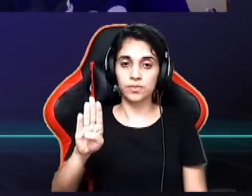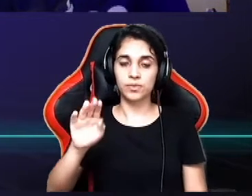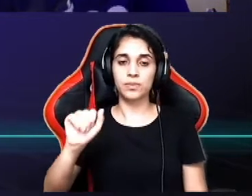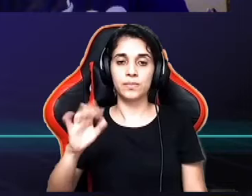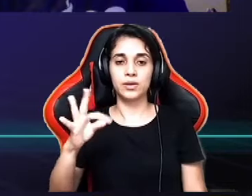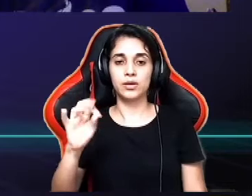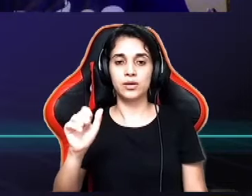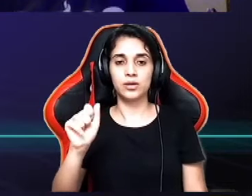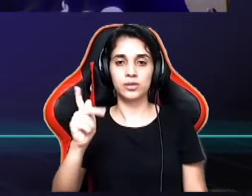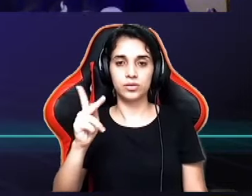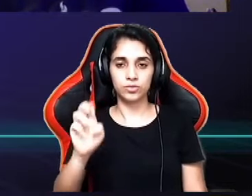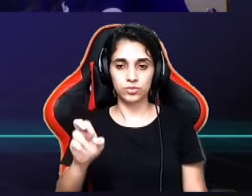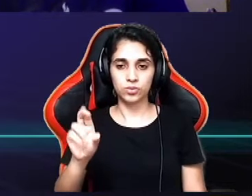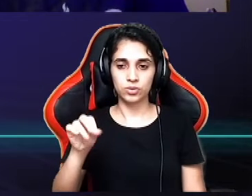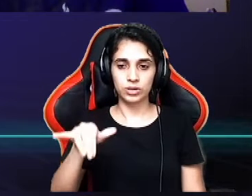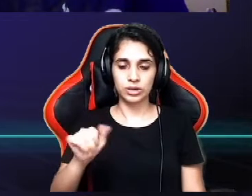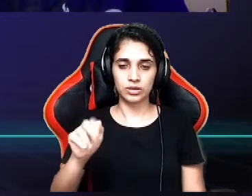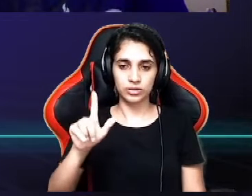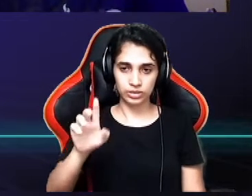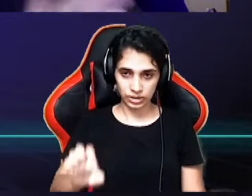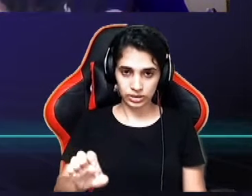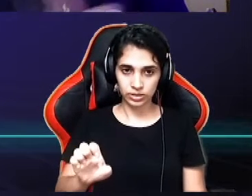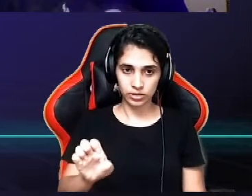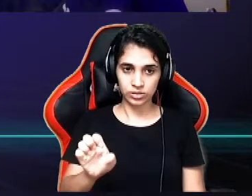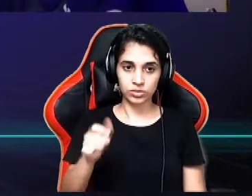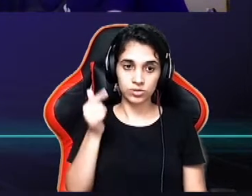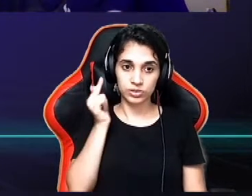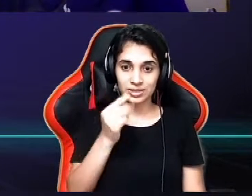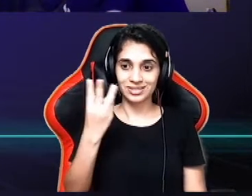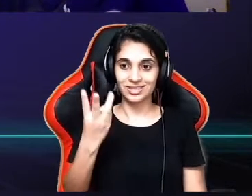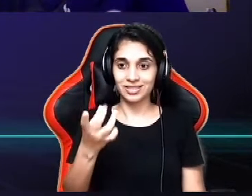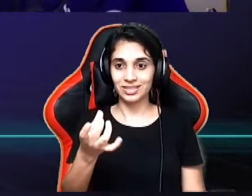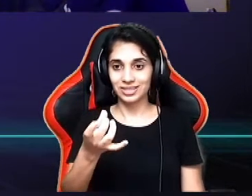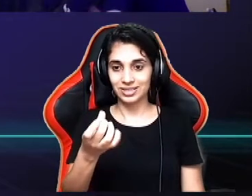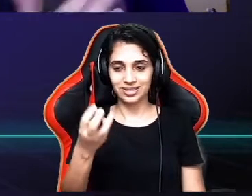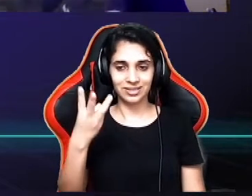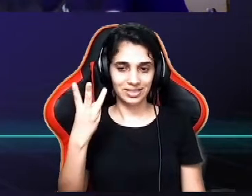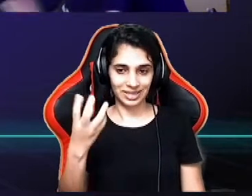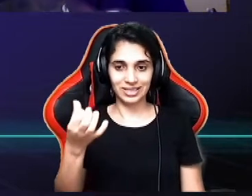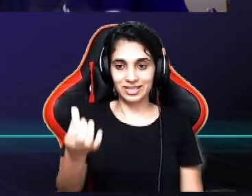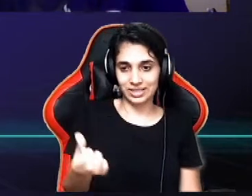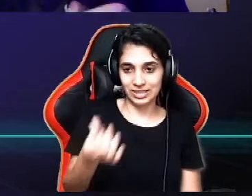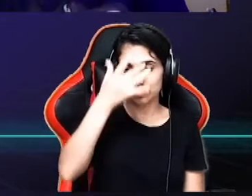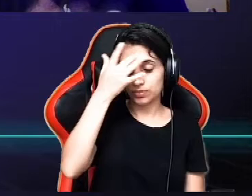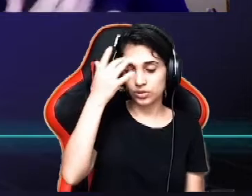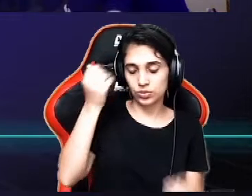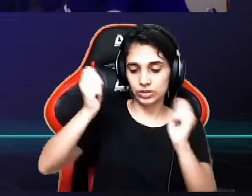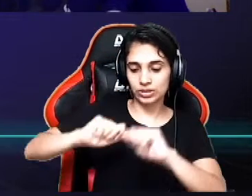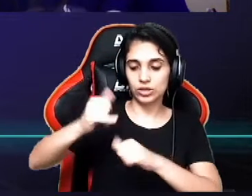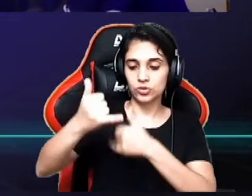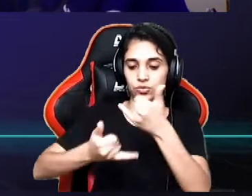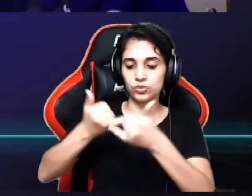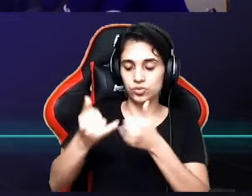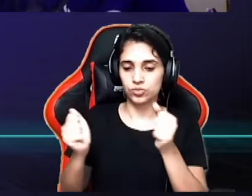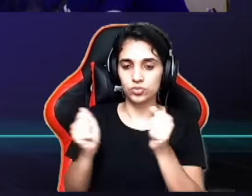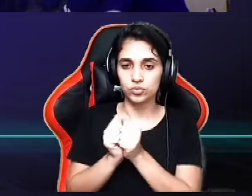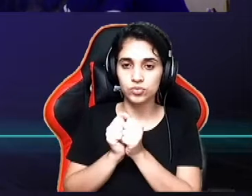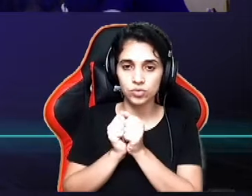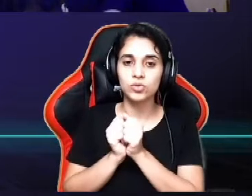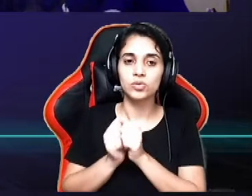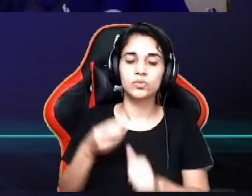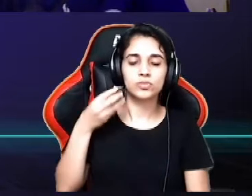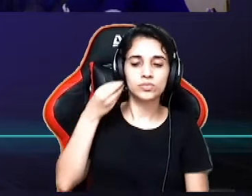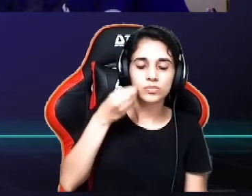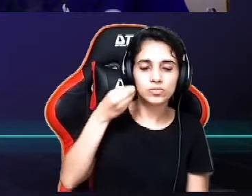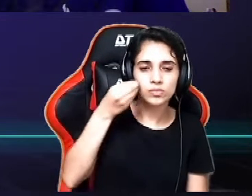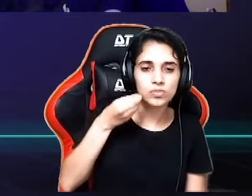on battle royale. Um, we've been working for 36 players to play in real time. That could change, but according to